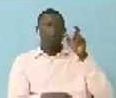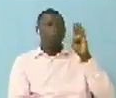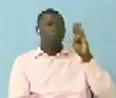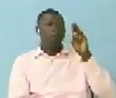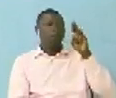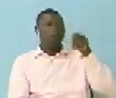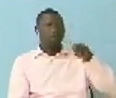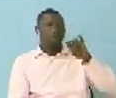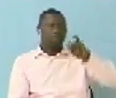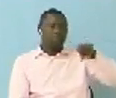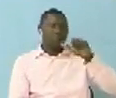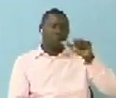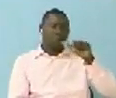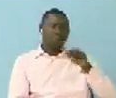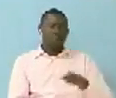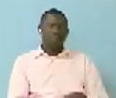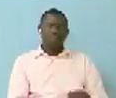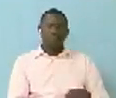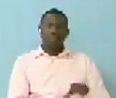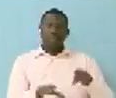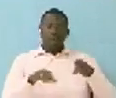he confessed about the coup,